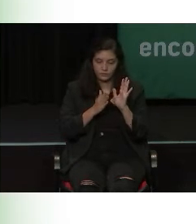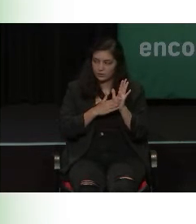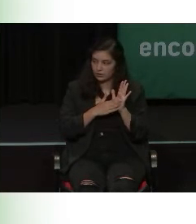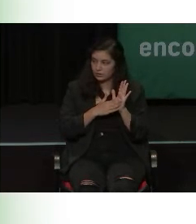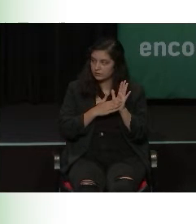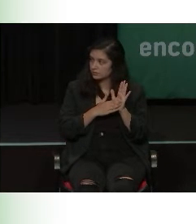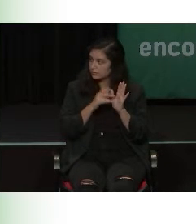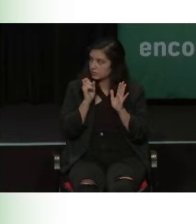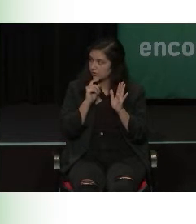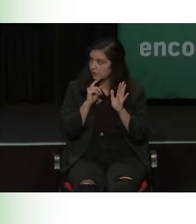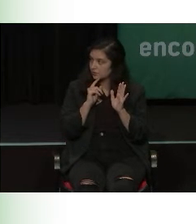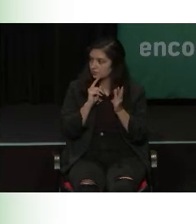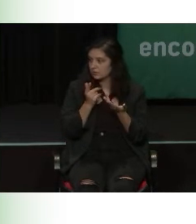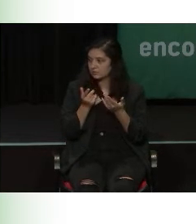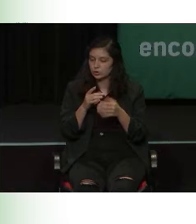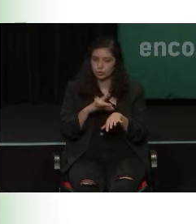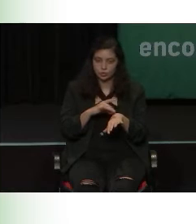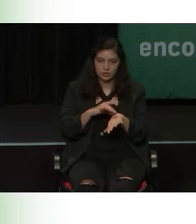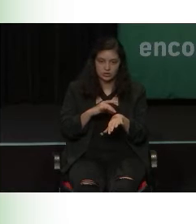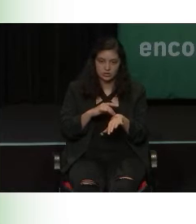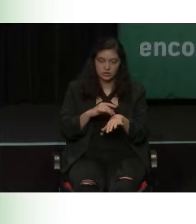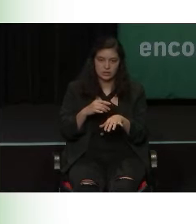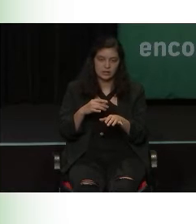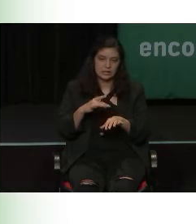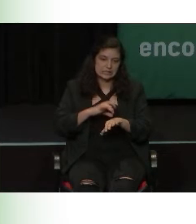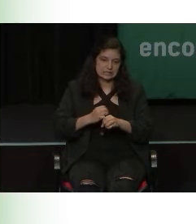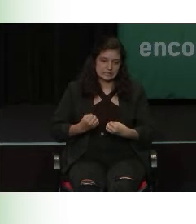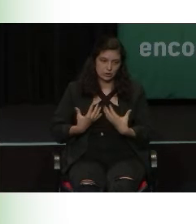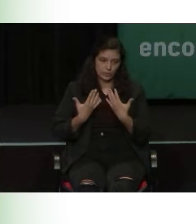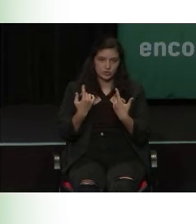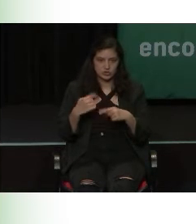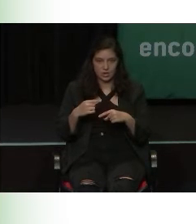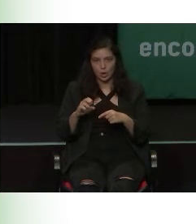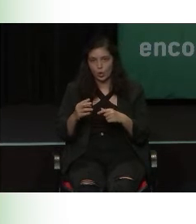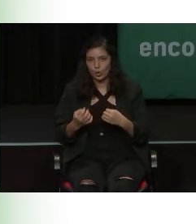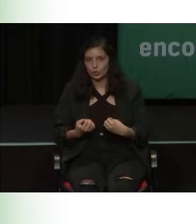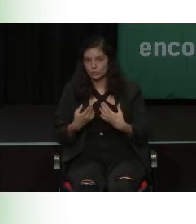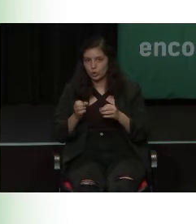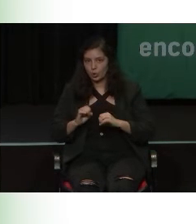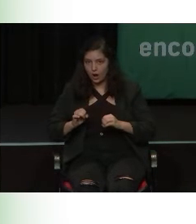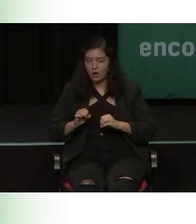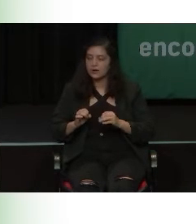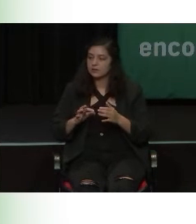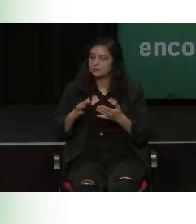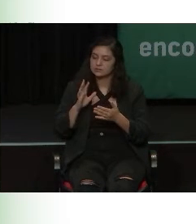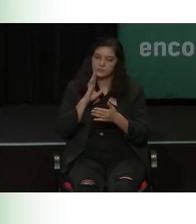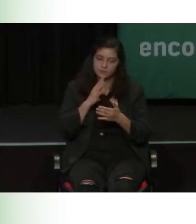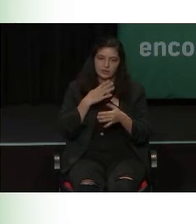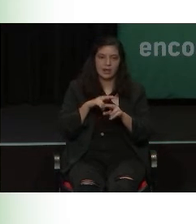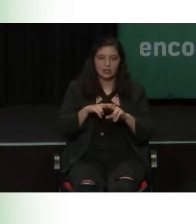identify pacientes symptomatic or asymptomatic patients